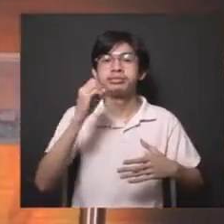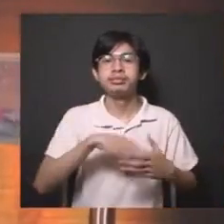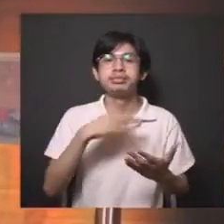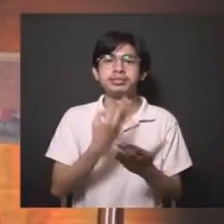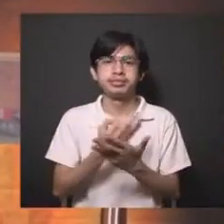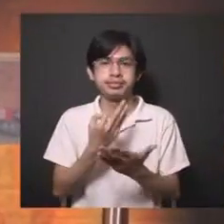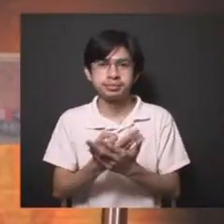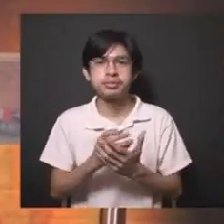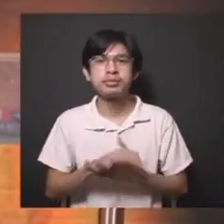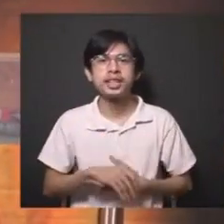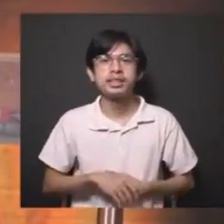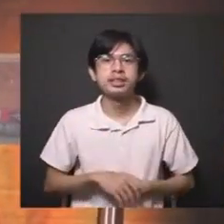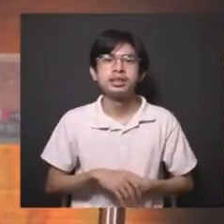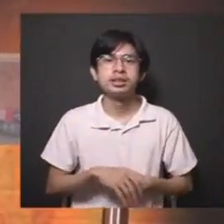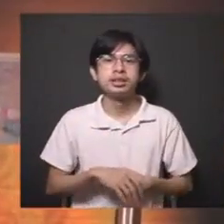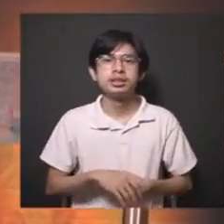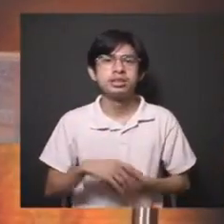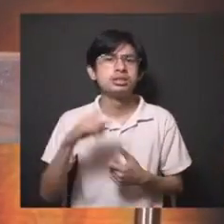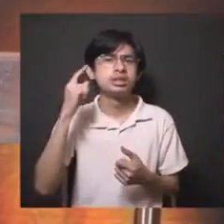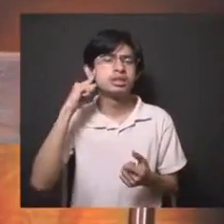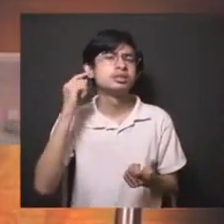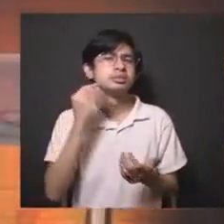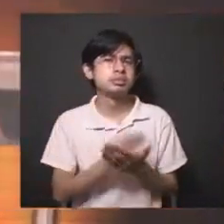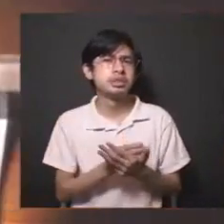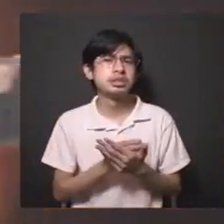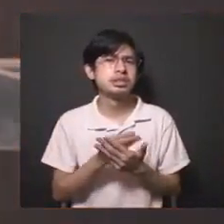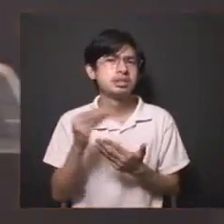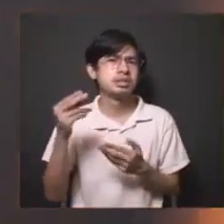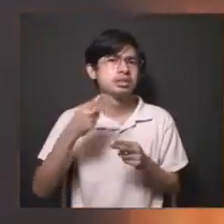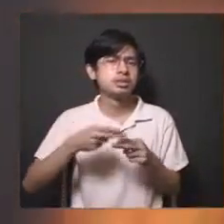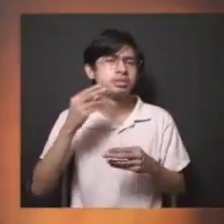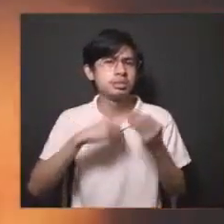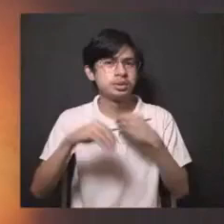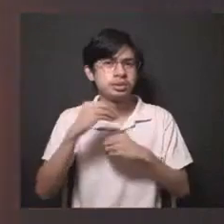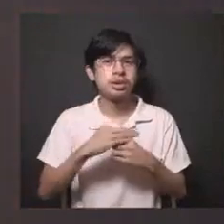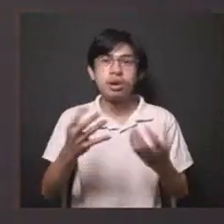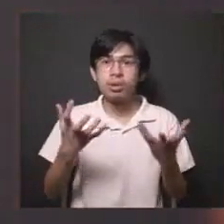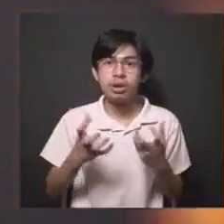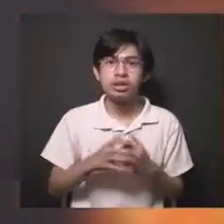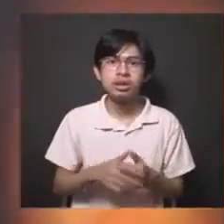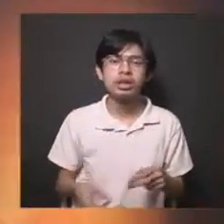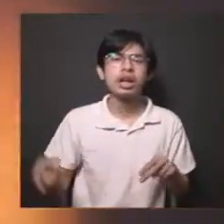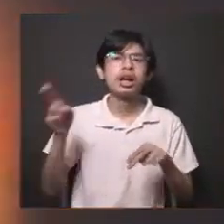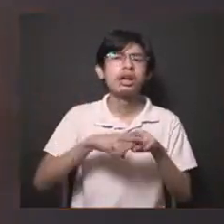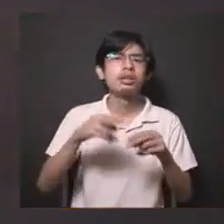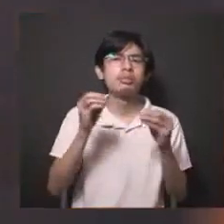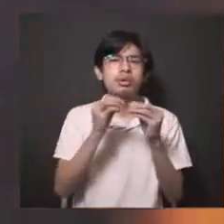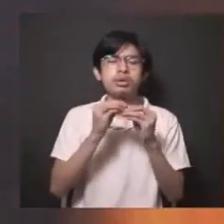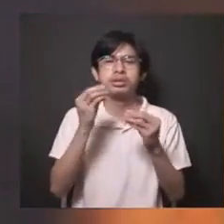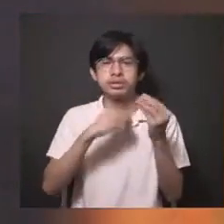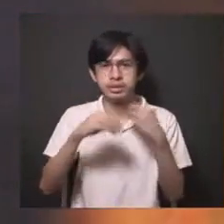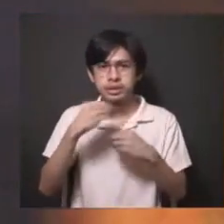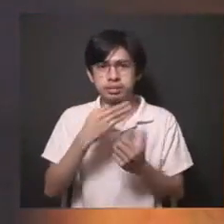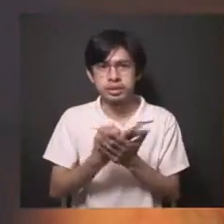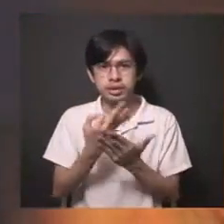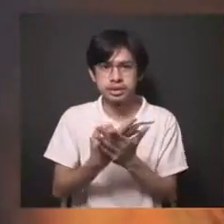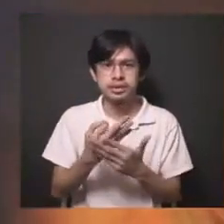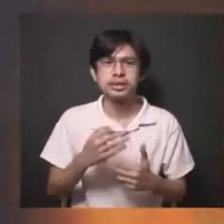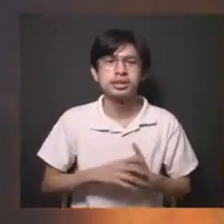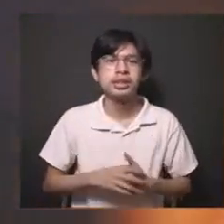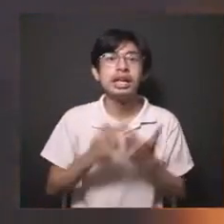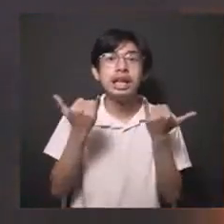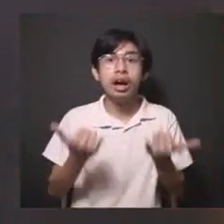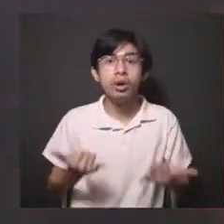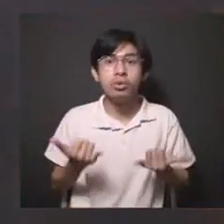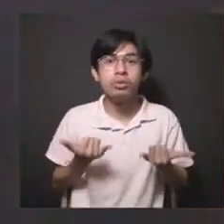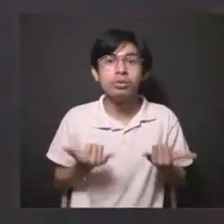the grain. And not only that, I want you to put a little extra more money." In this moment, my friends, we're seeing the very